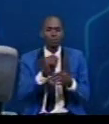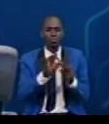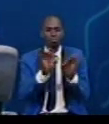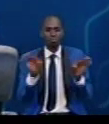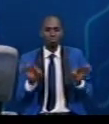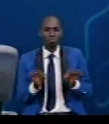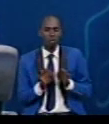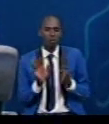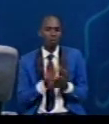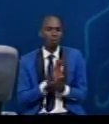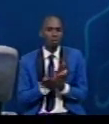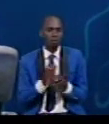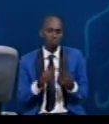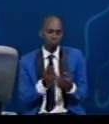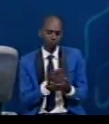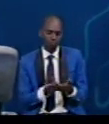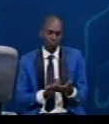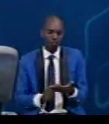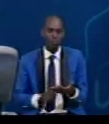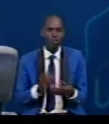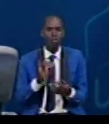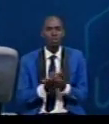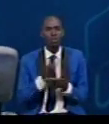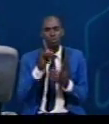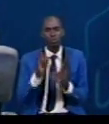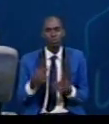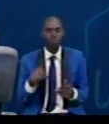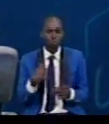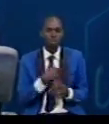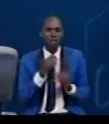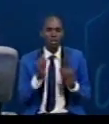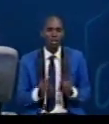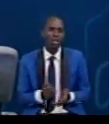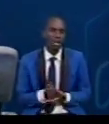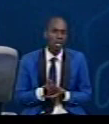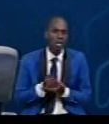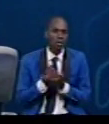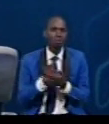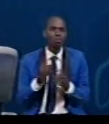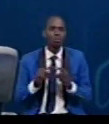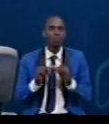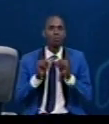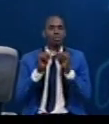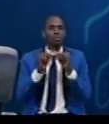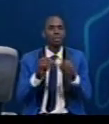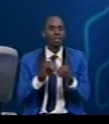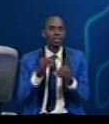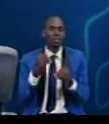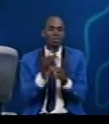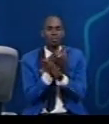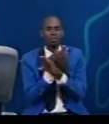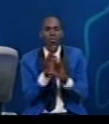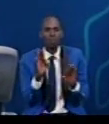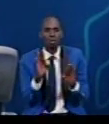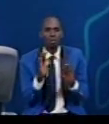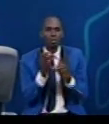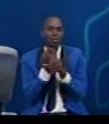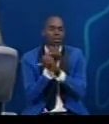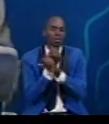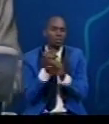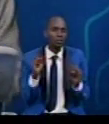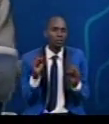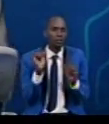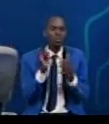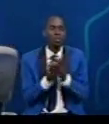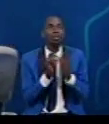we can keep on helping you to remain in the freedom, salvation that the Lord